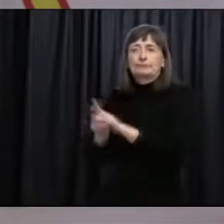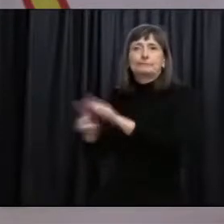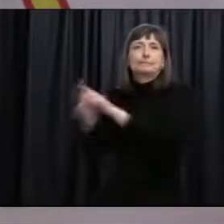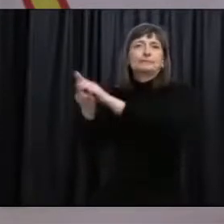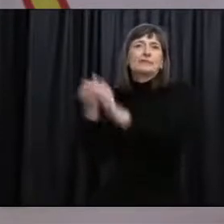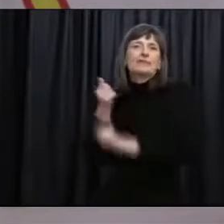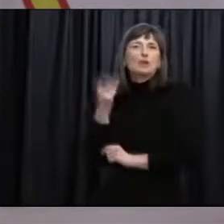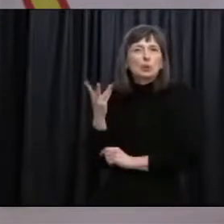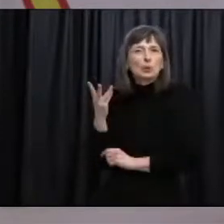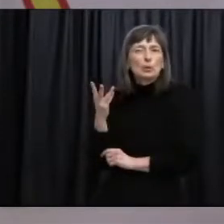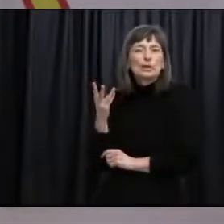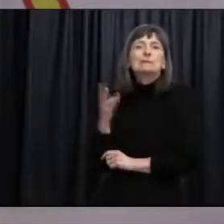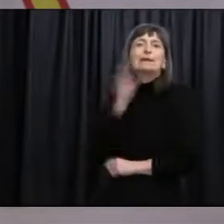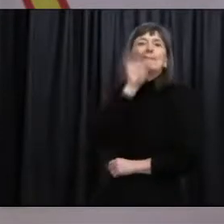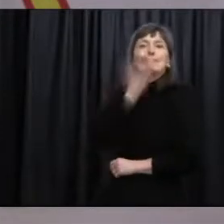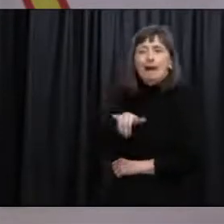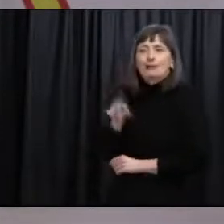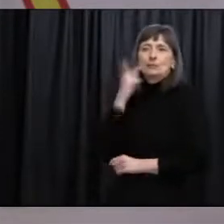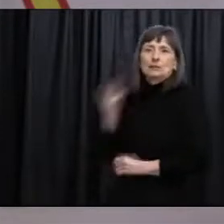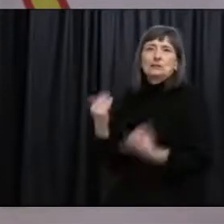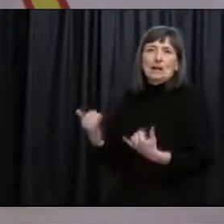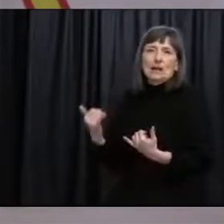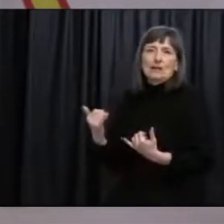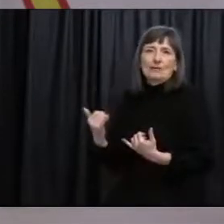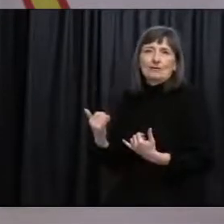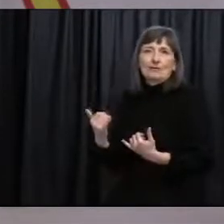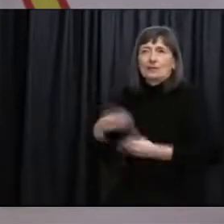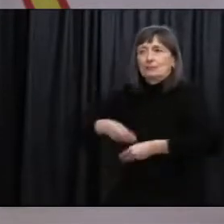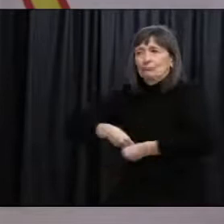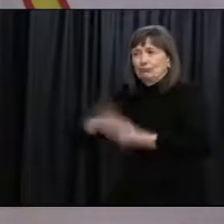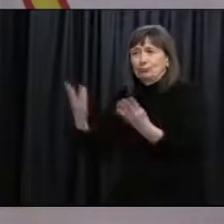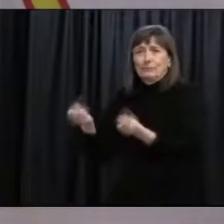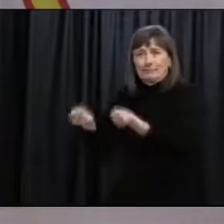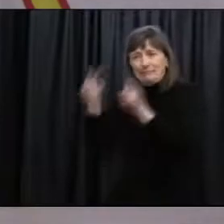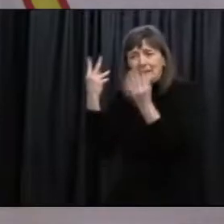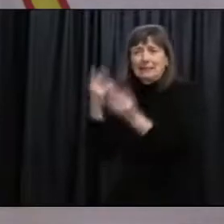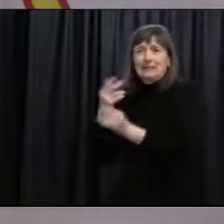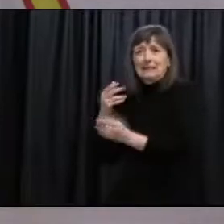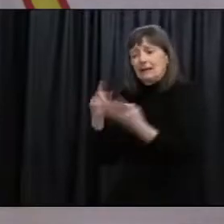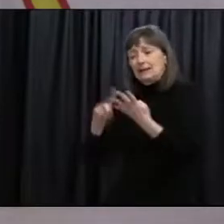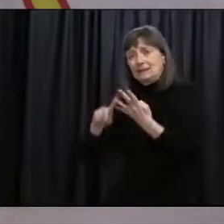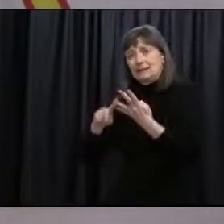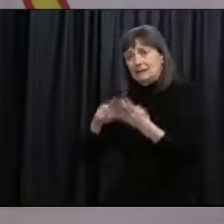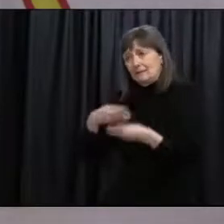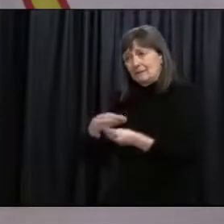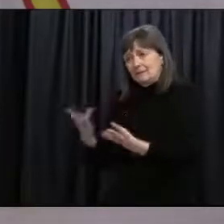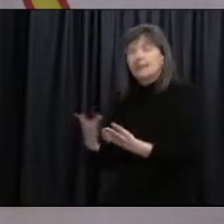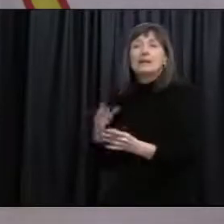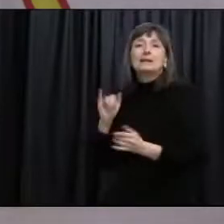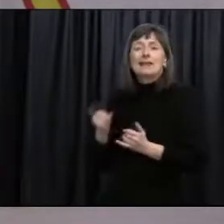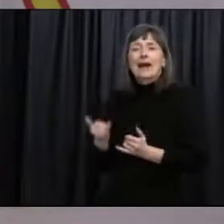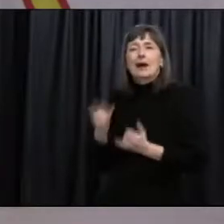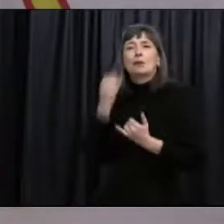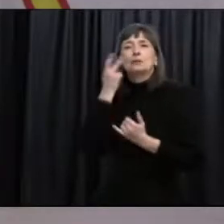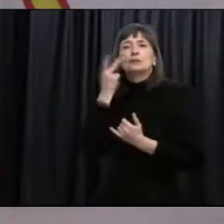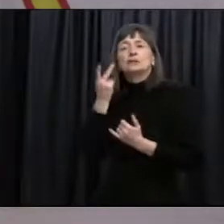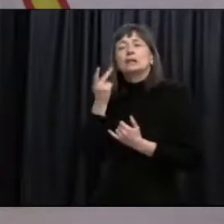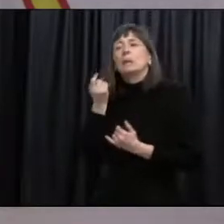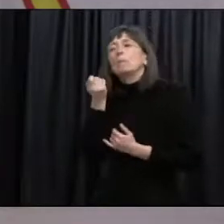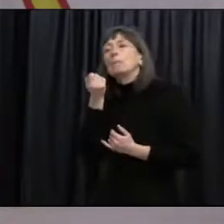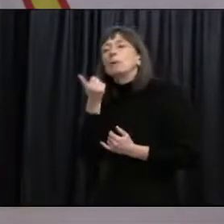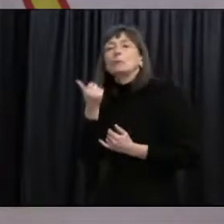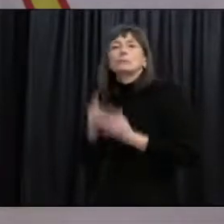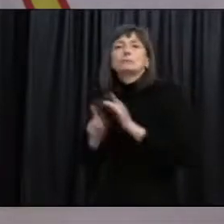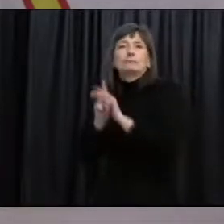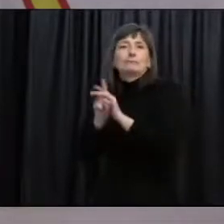the signal has now been picked up because we've given so many doses of this vaccine. What we have to remember is that this